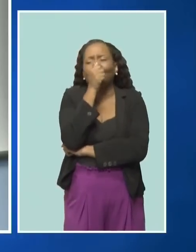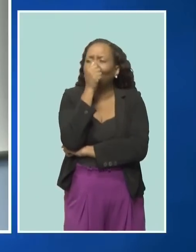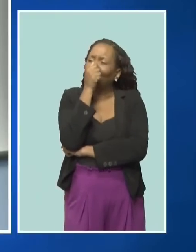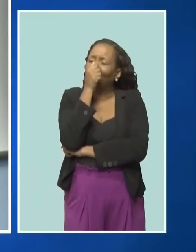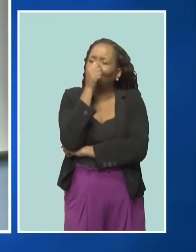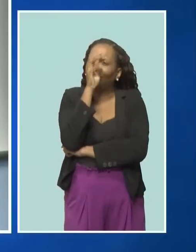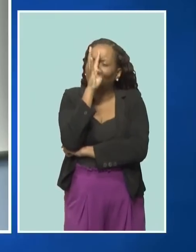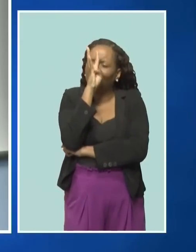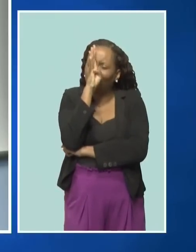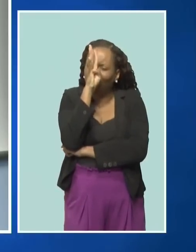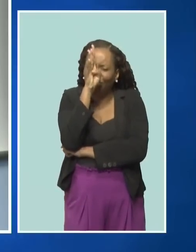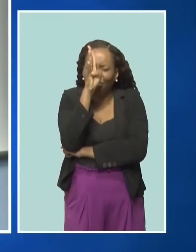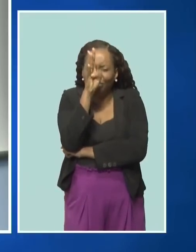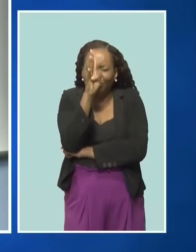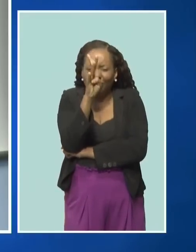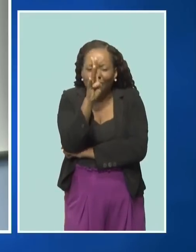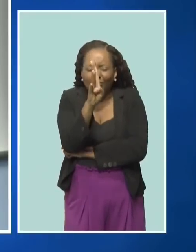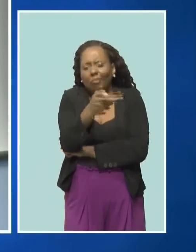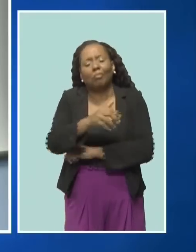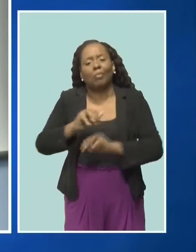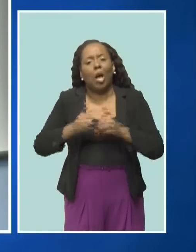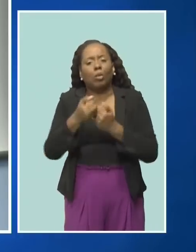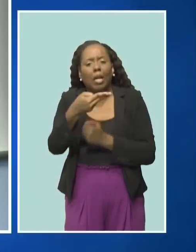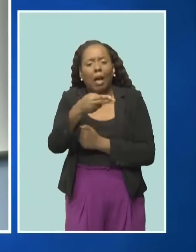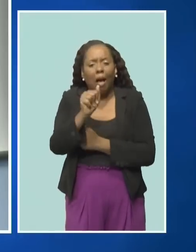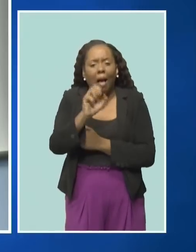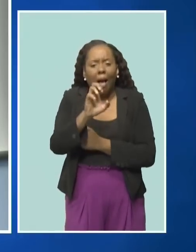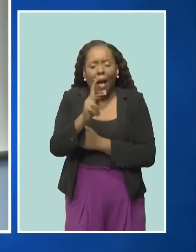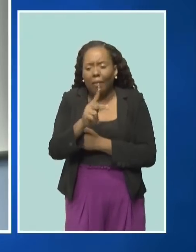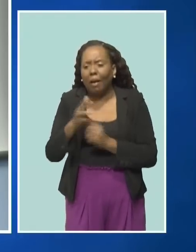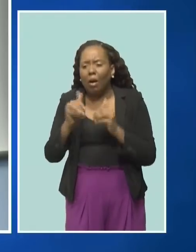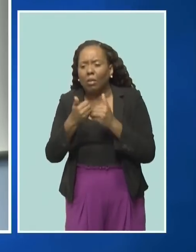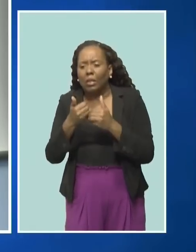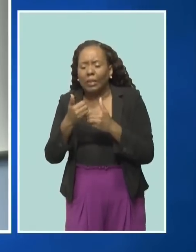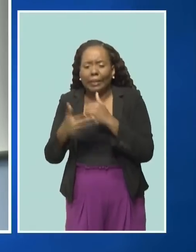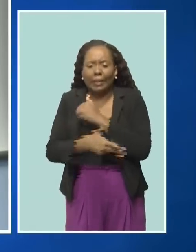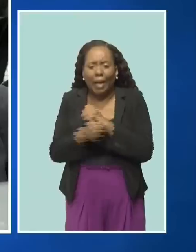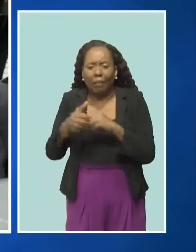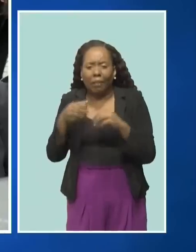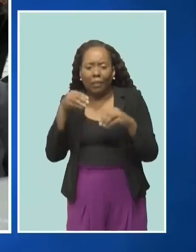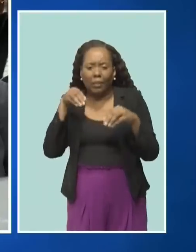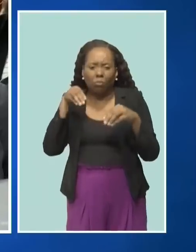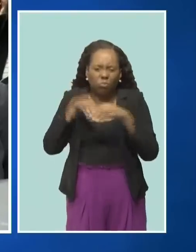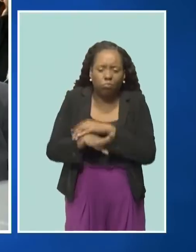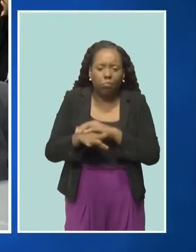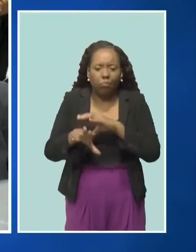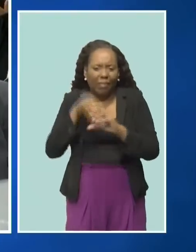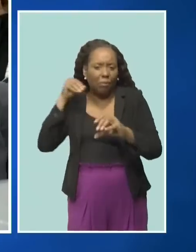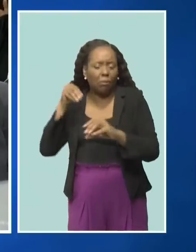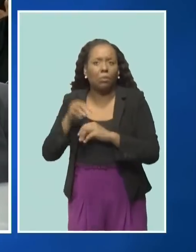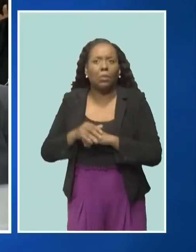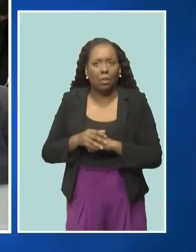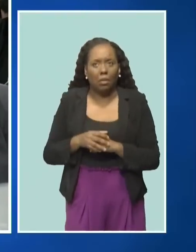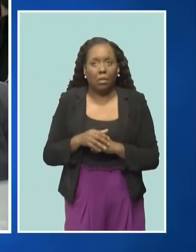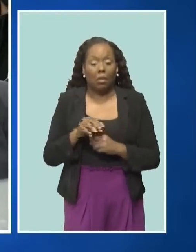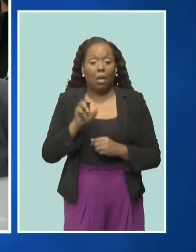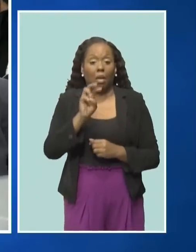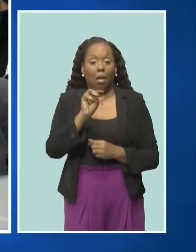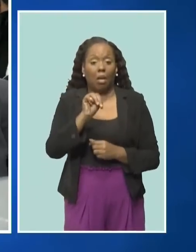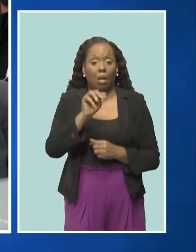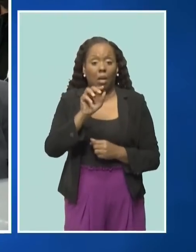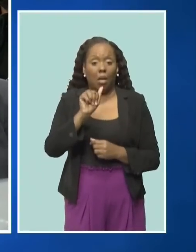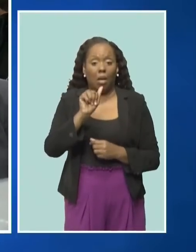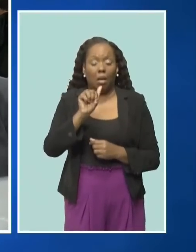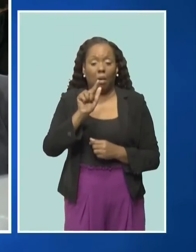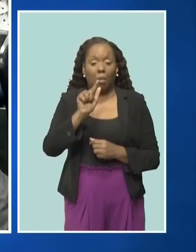looking for the threats on the landscape now, but looking for the emerging threats. The minister told the gathering malware is the fastest